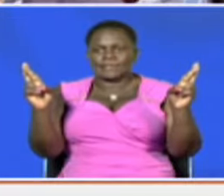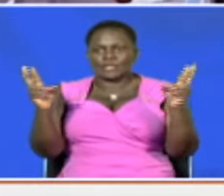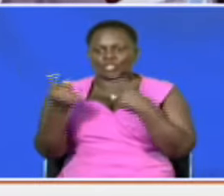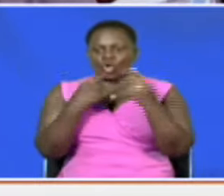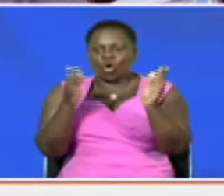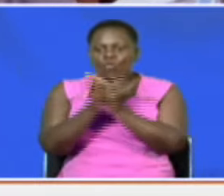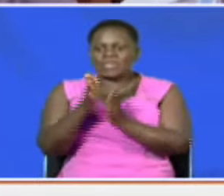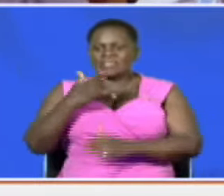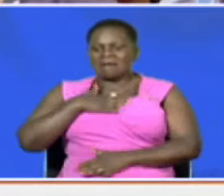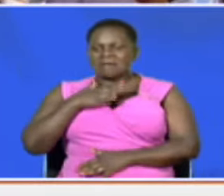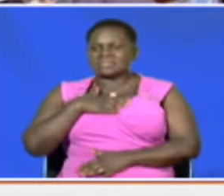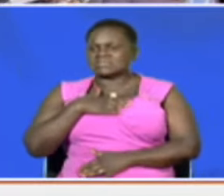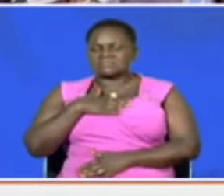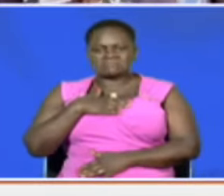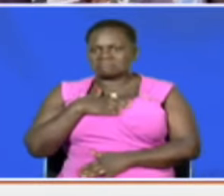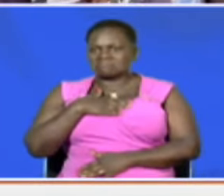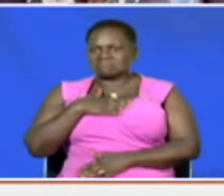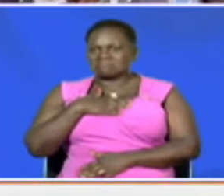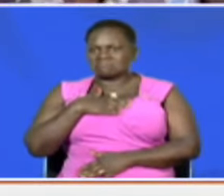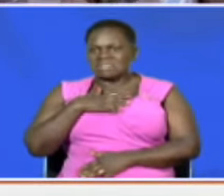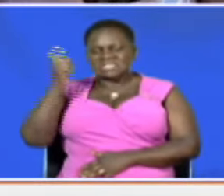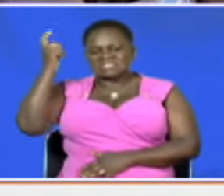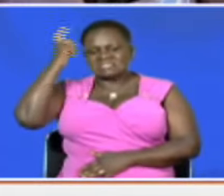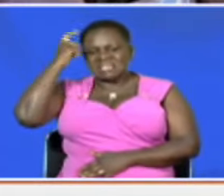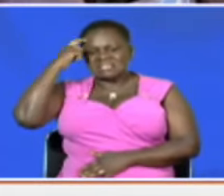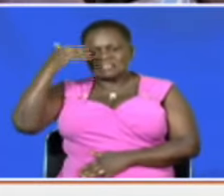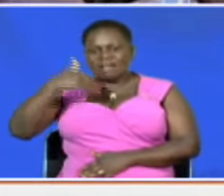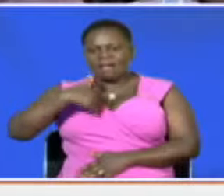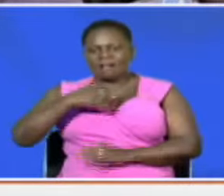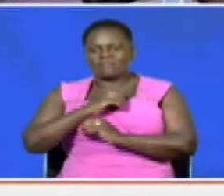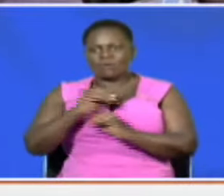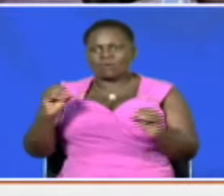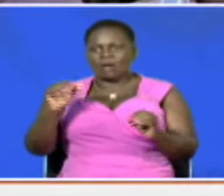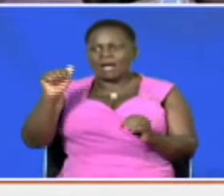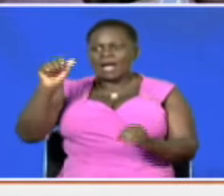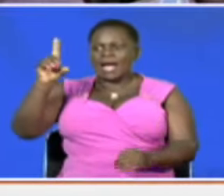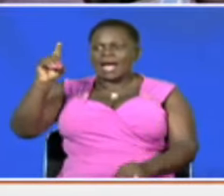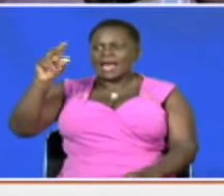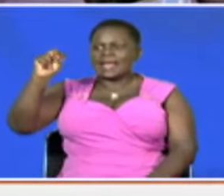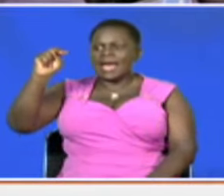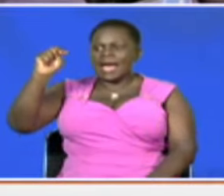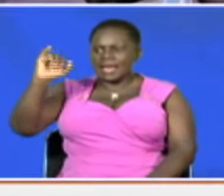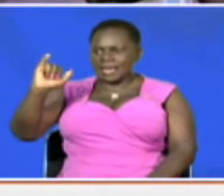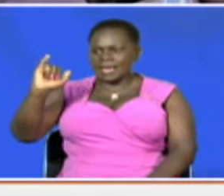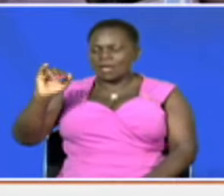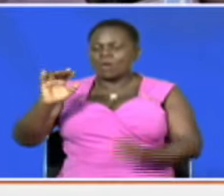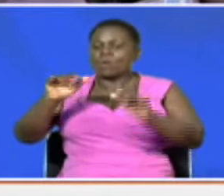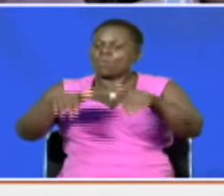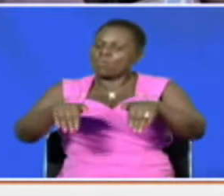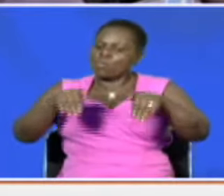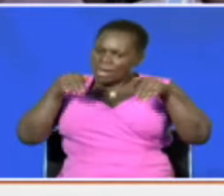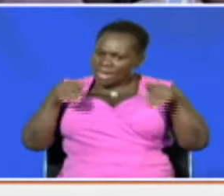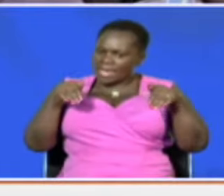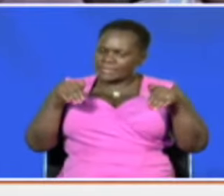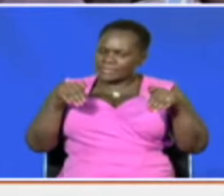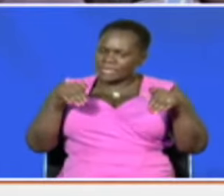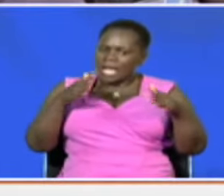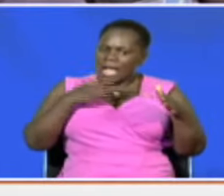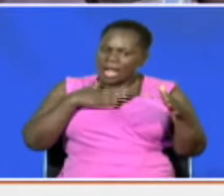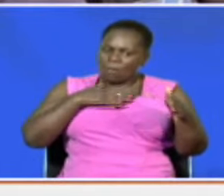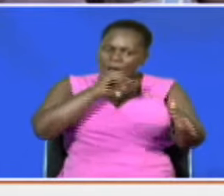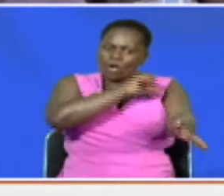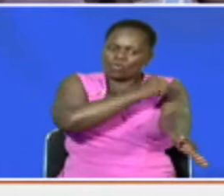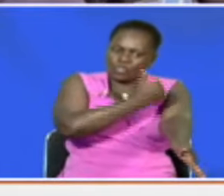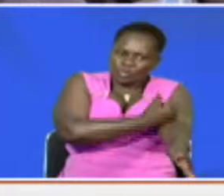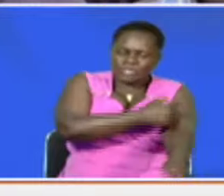to talk to us, it gives us no sense. Let and then people wait until what is going between us, the authority